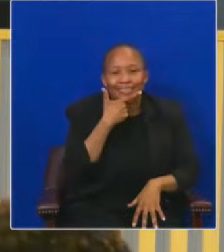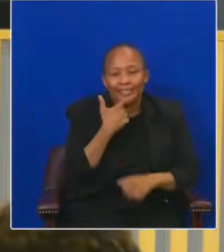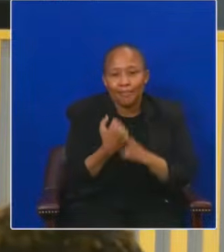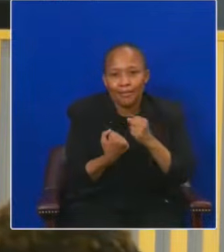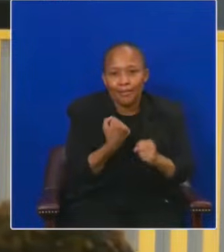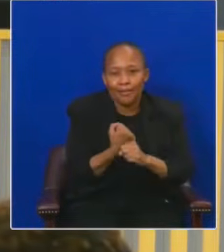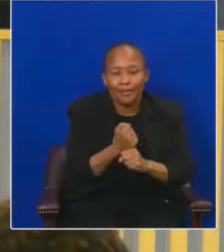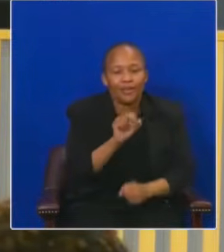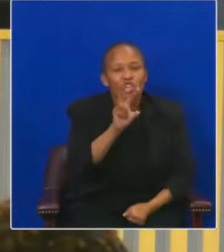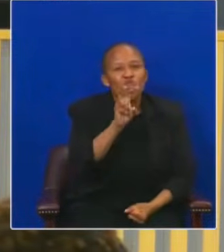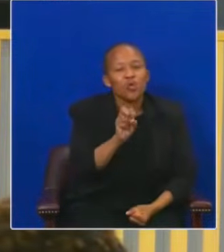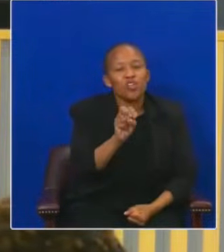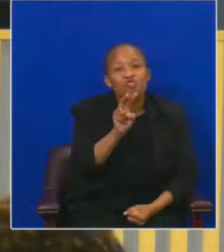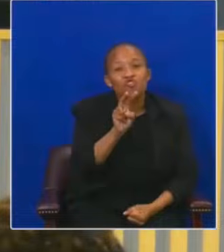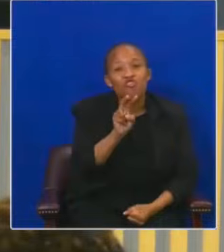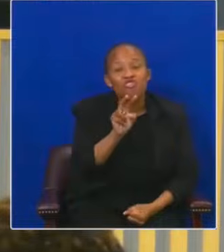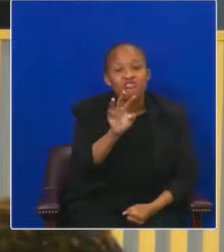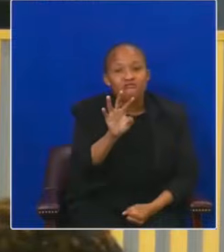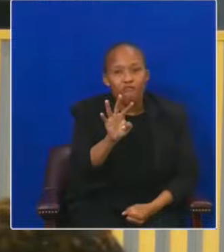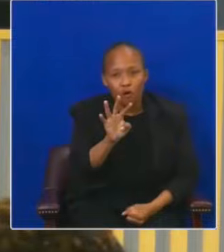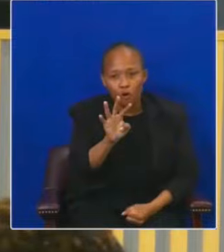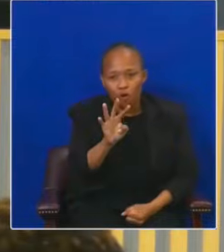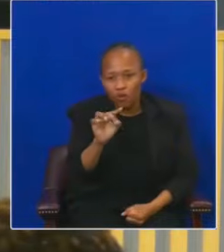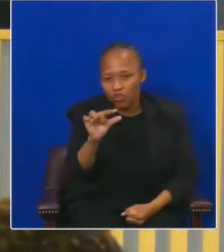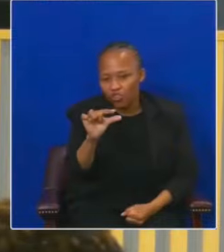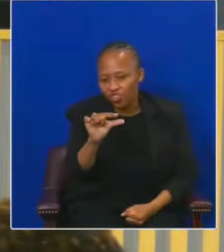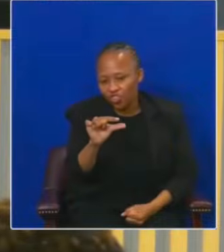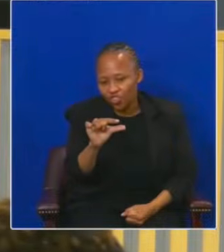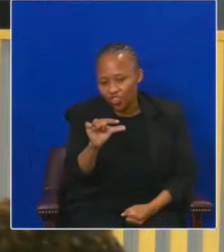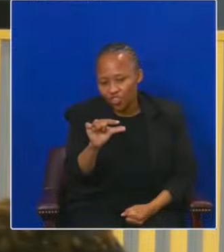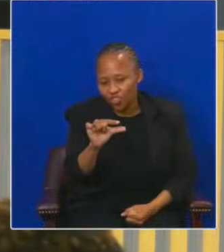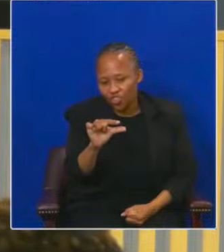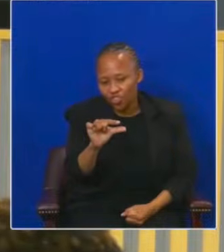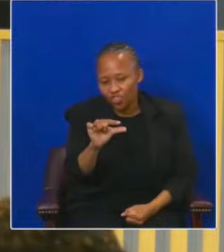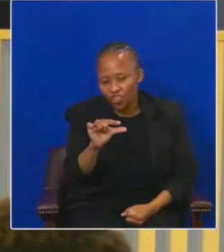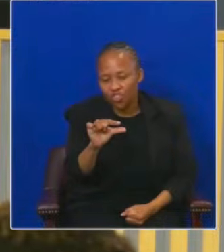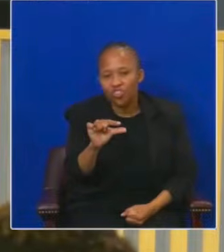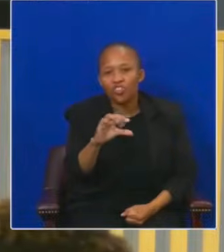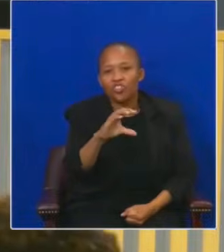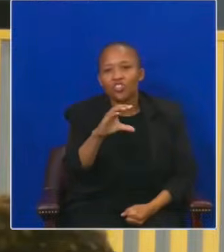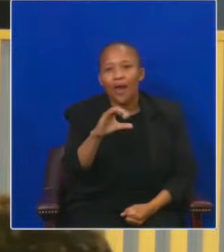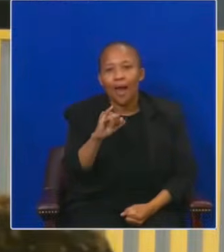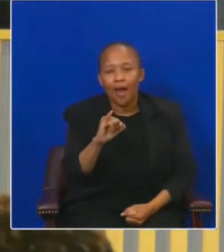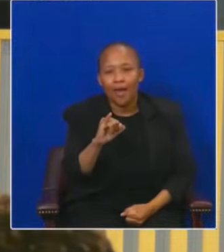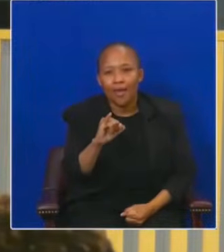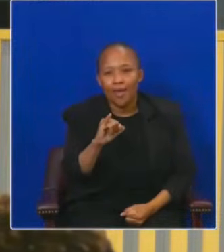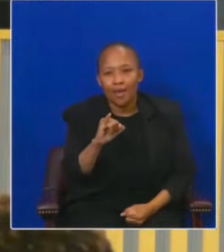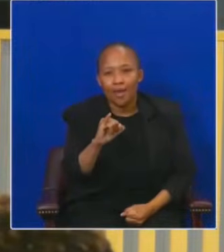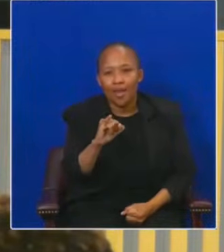the GCI Ops, we conducted parallel